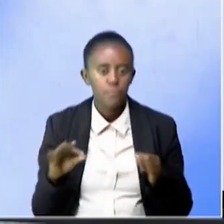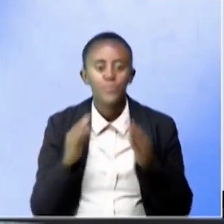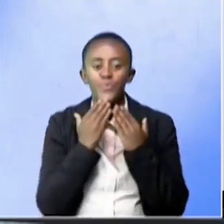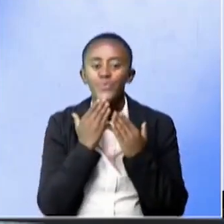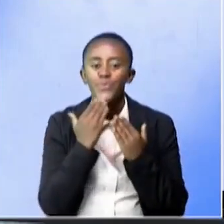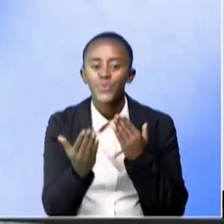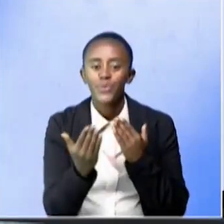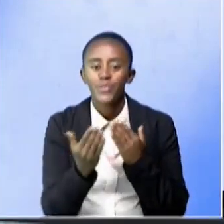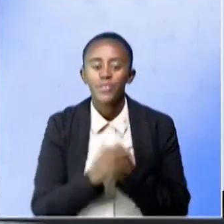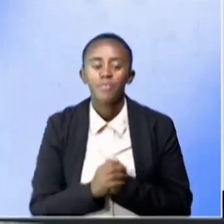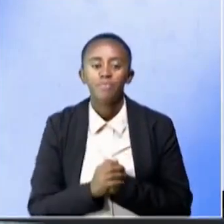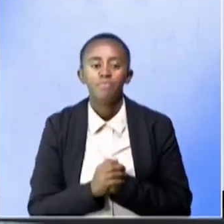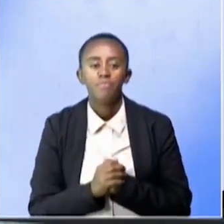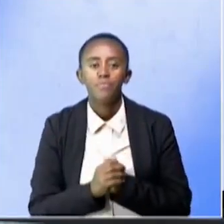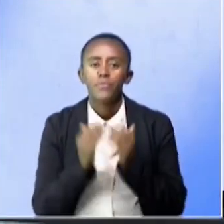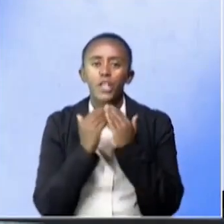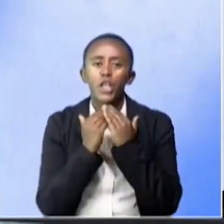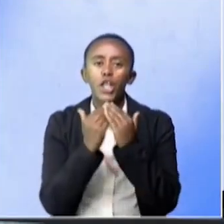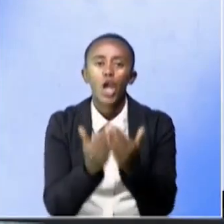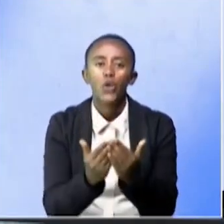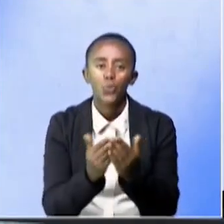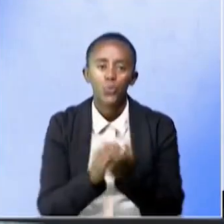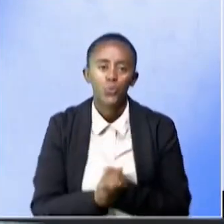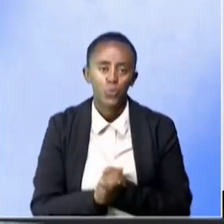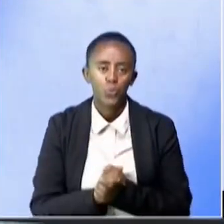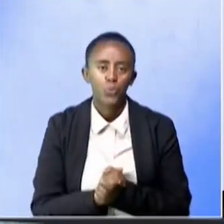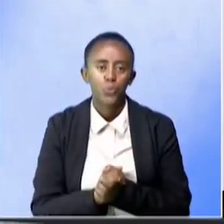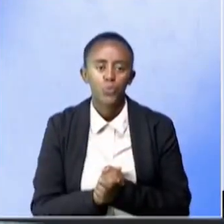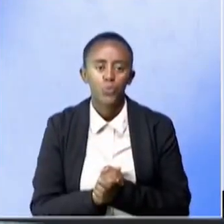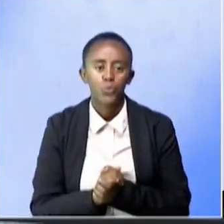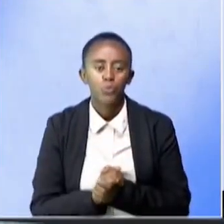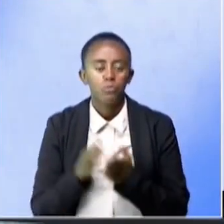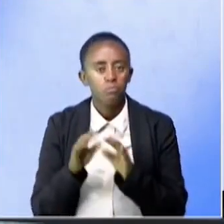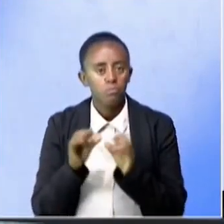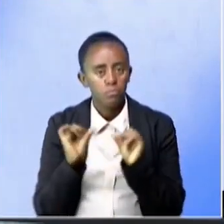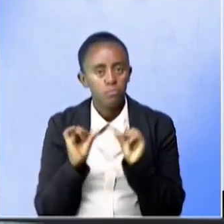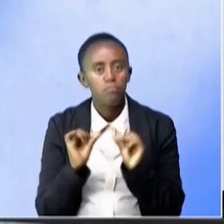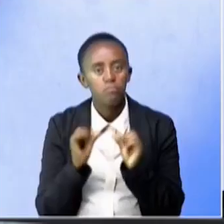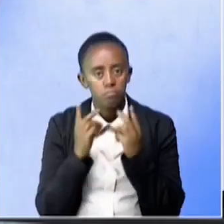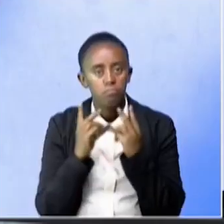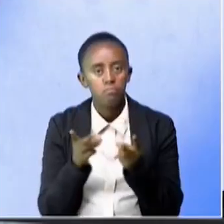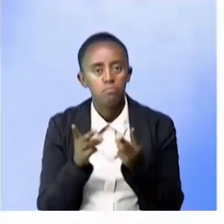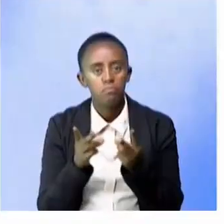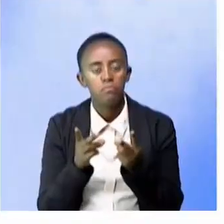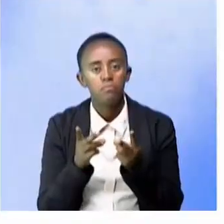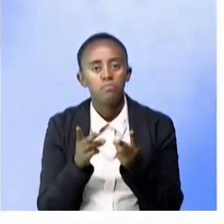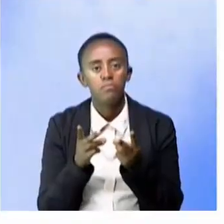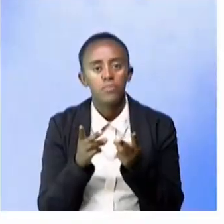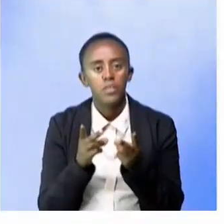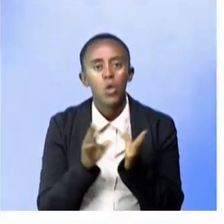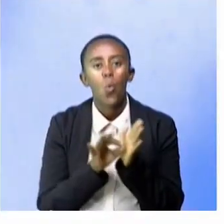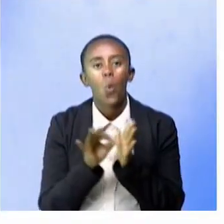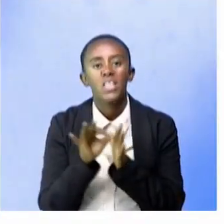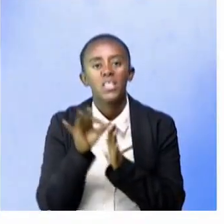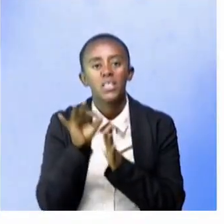Good. Thank you. Let's go and see some of the